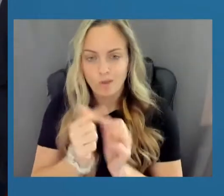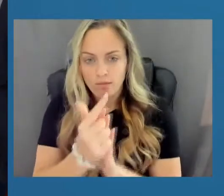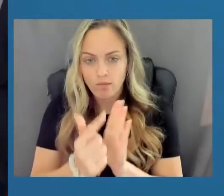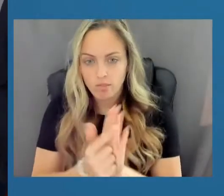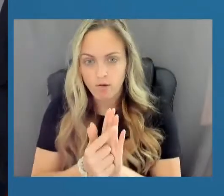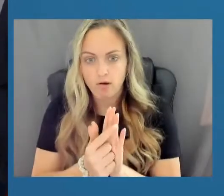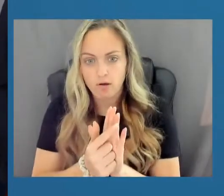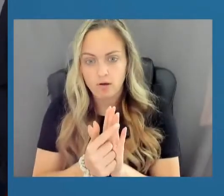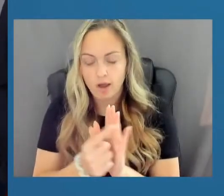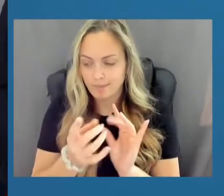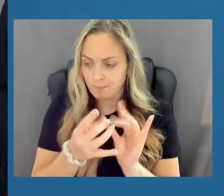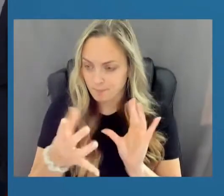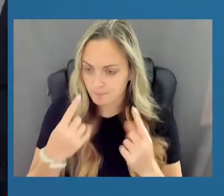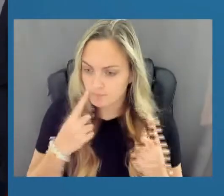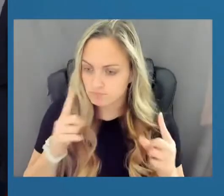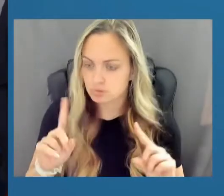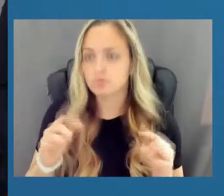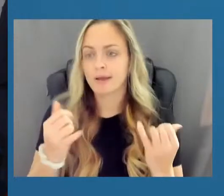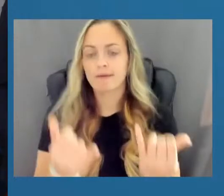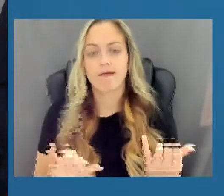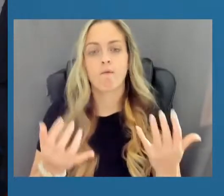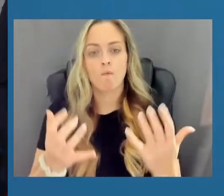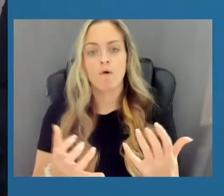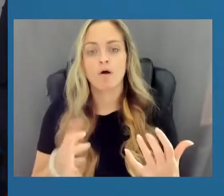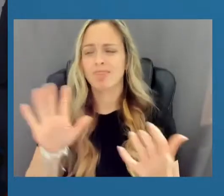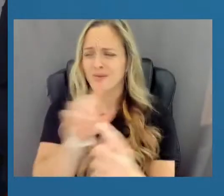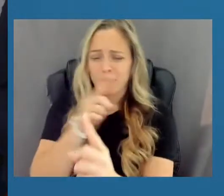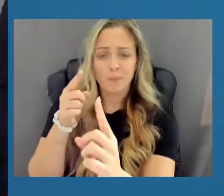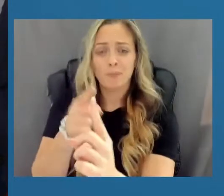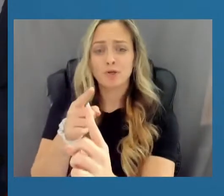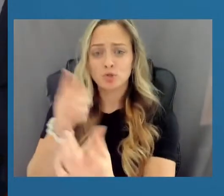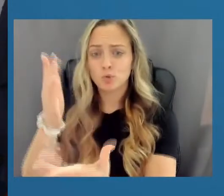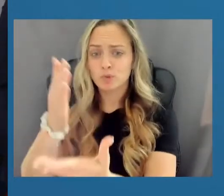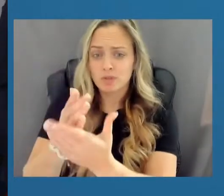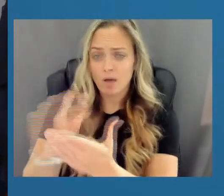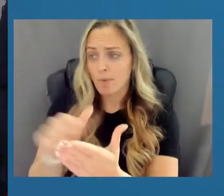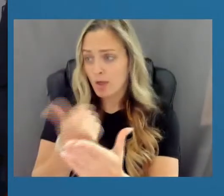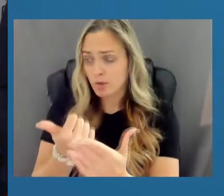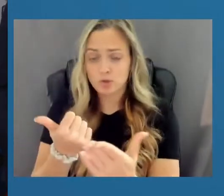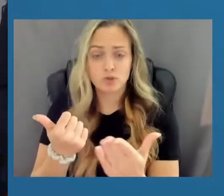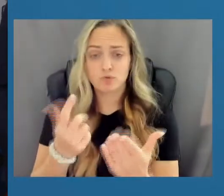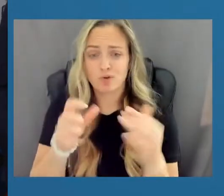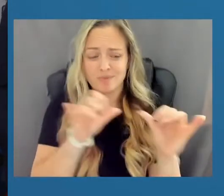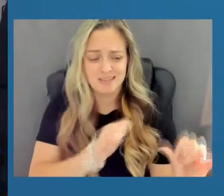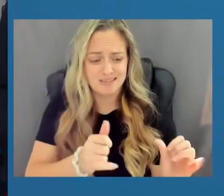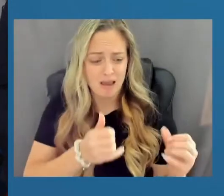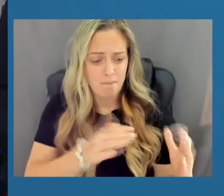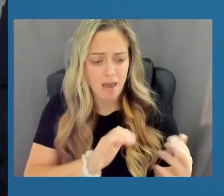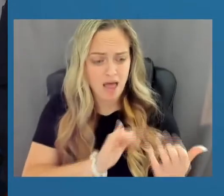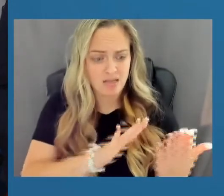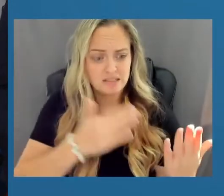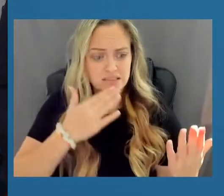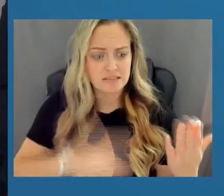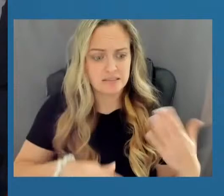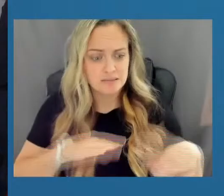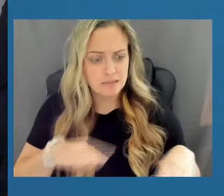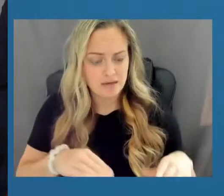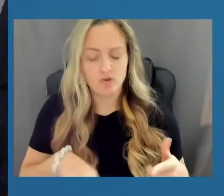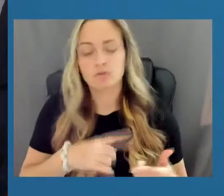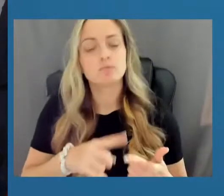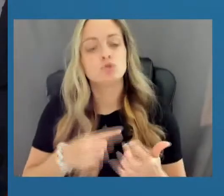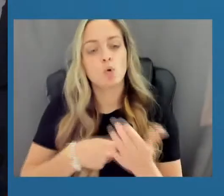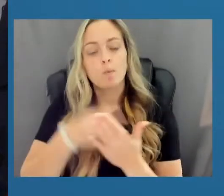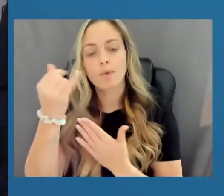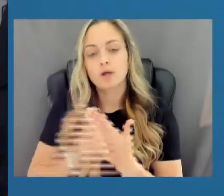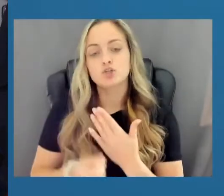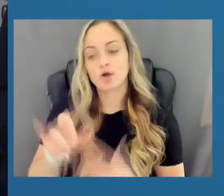and really want to fulfill their mission to stop others from being on the same path that they found themselves on. Project Rise